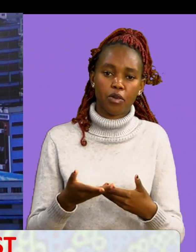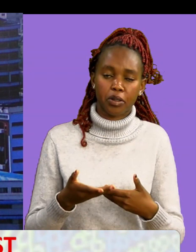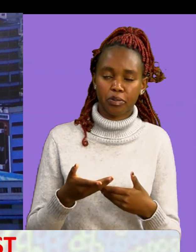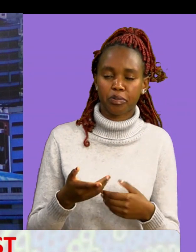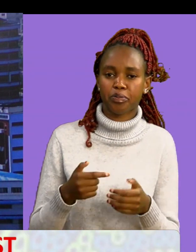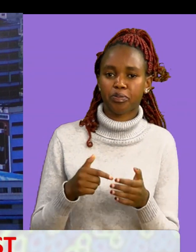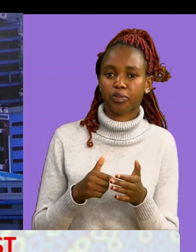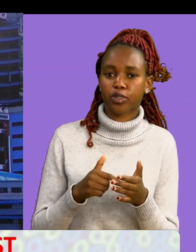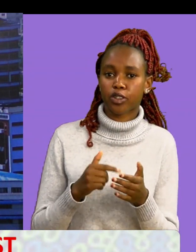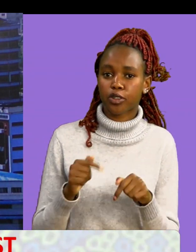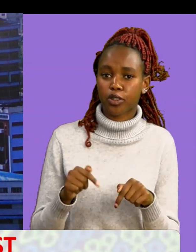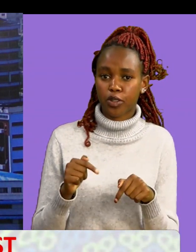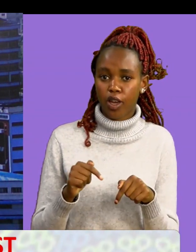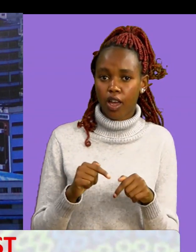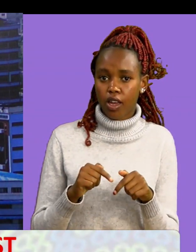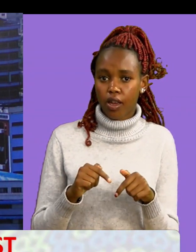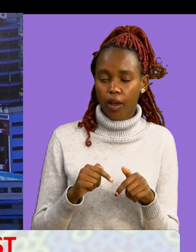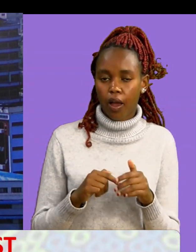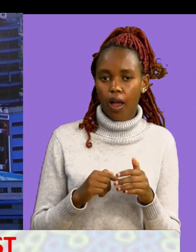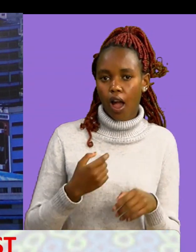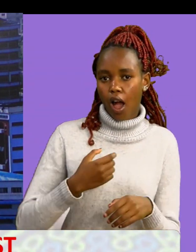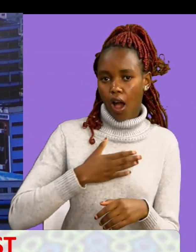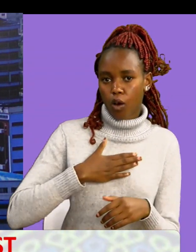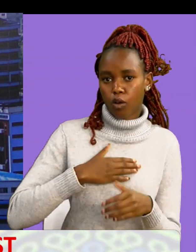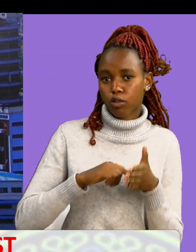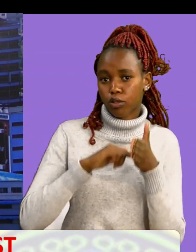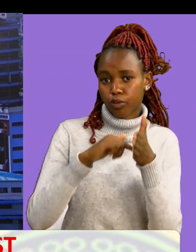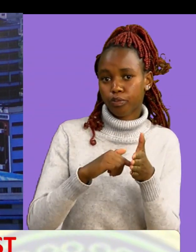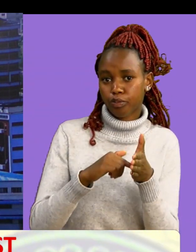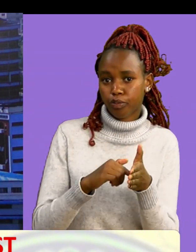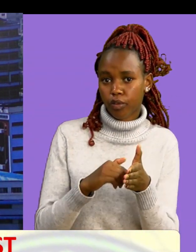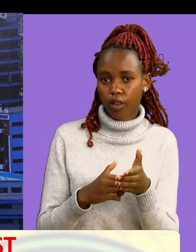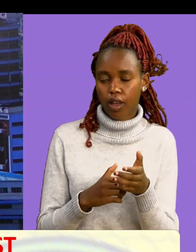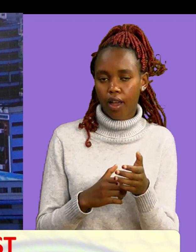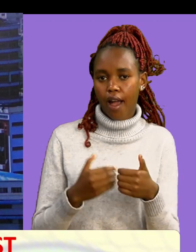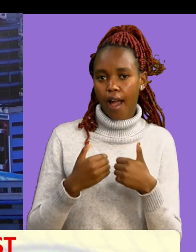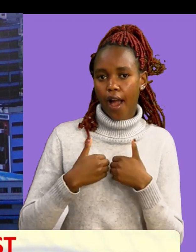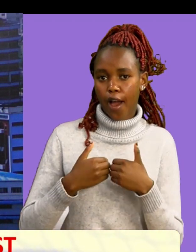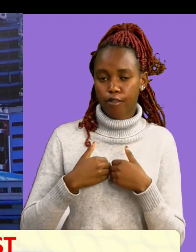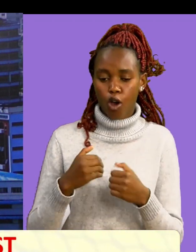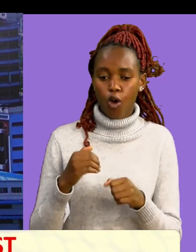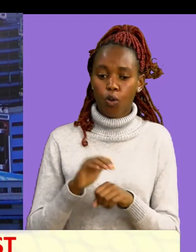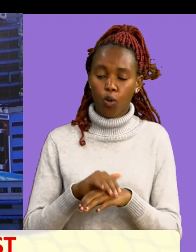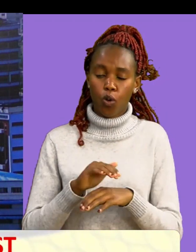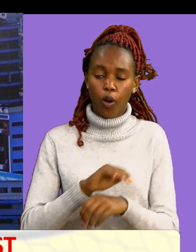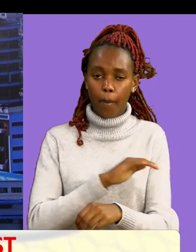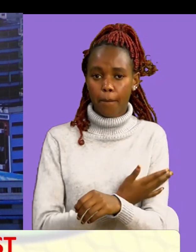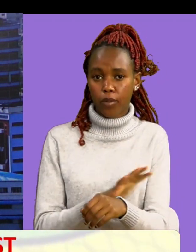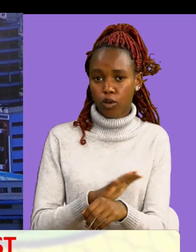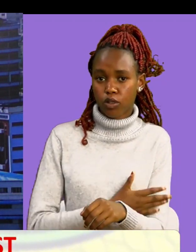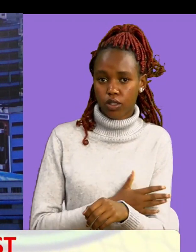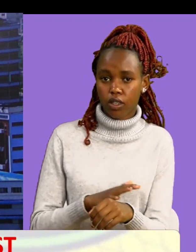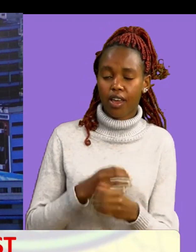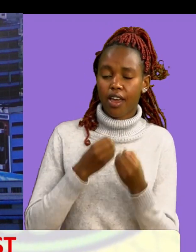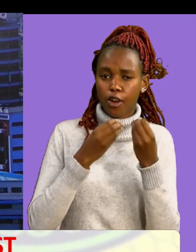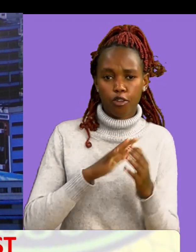about good music, good vibes. Come and my producer ametuandalia some good music, good vibes coming through your way. Kumbuka to plug in a friend. Benda